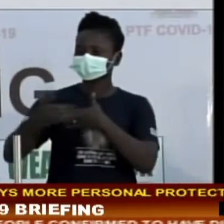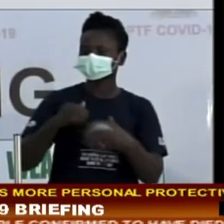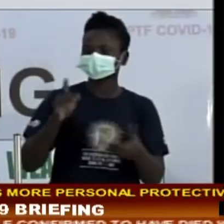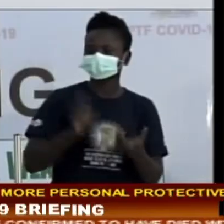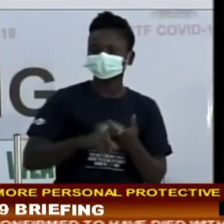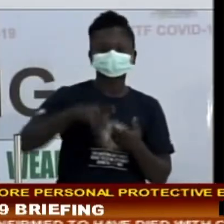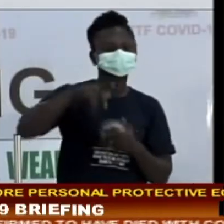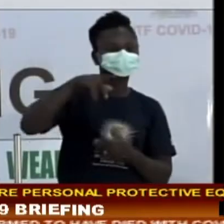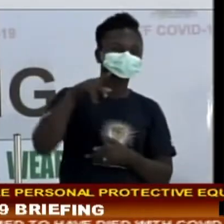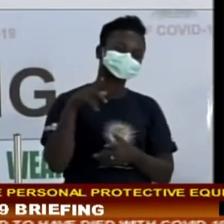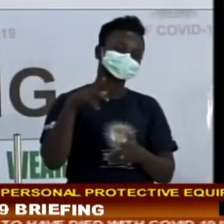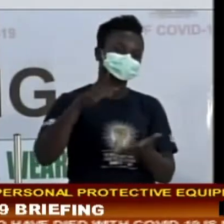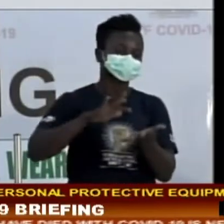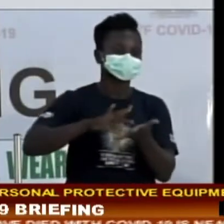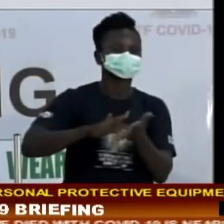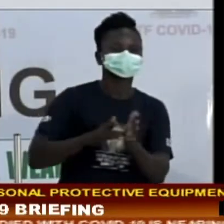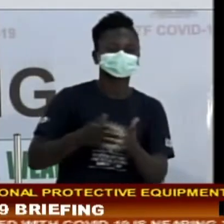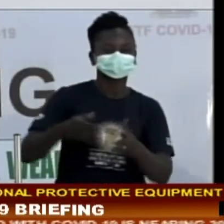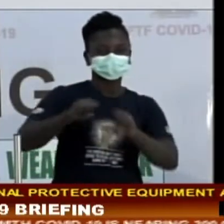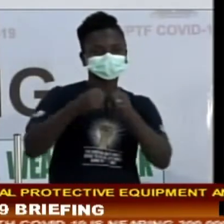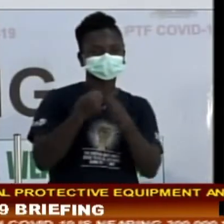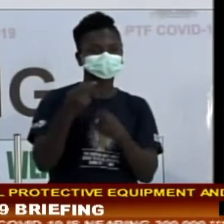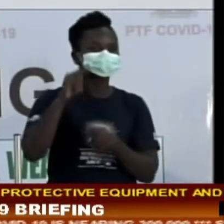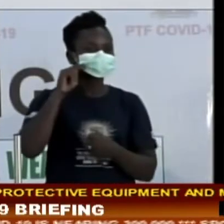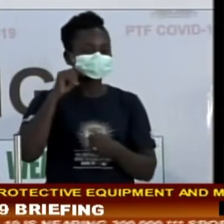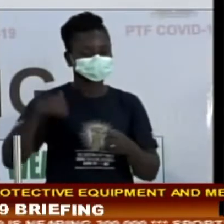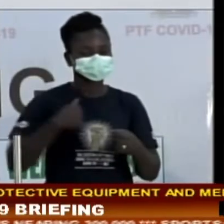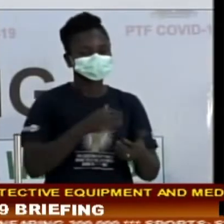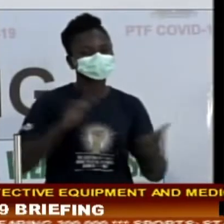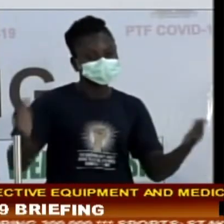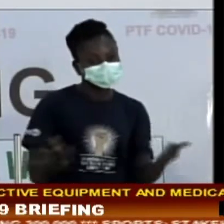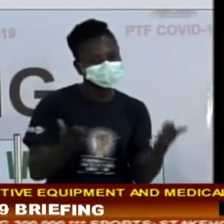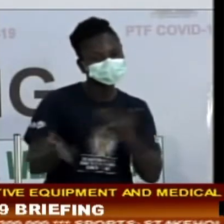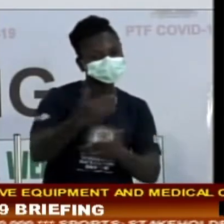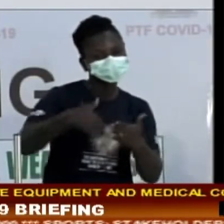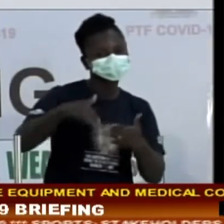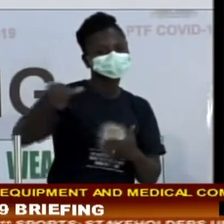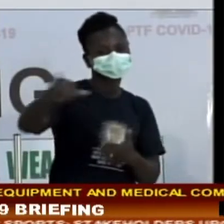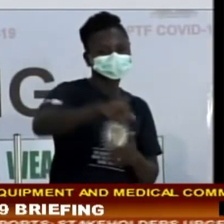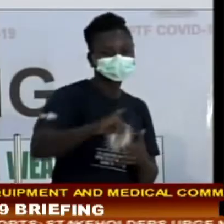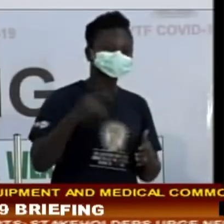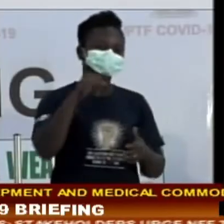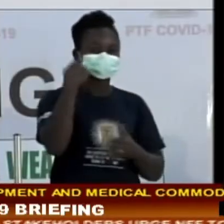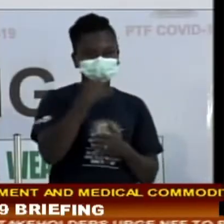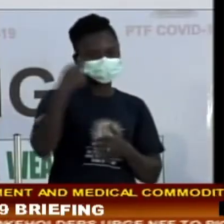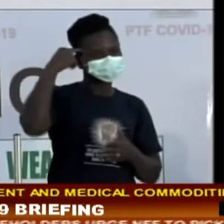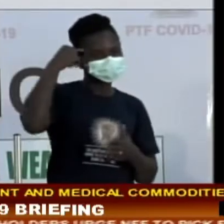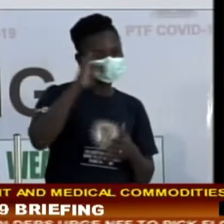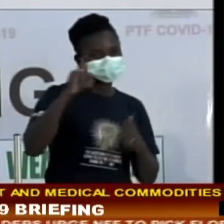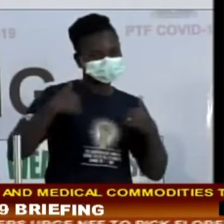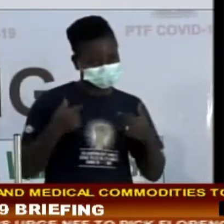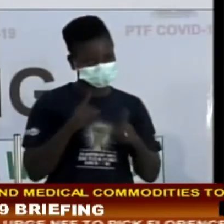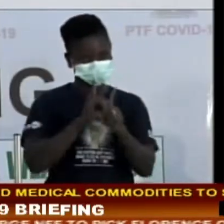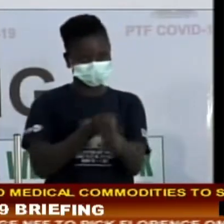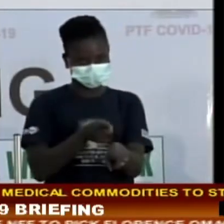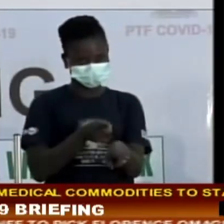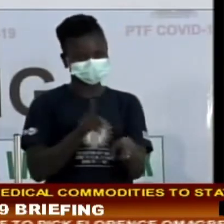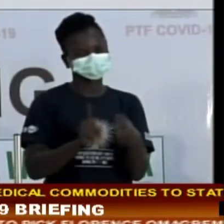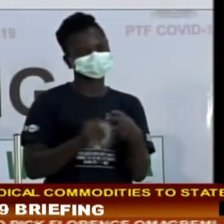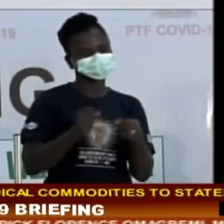society we encourage all those who know who have an answer who think they have an answer to